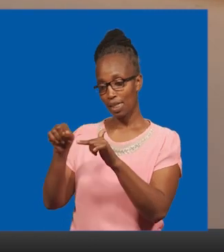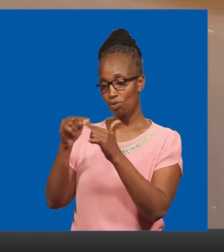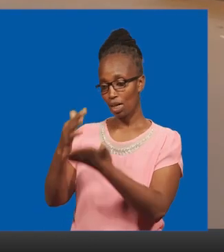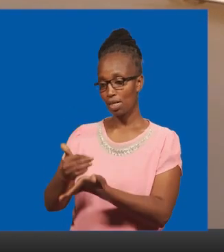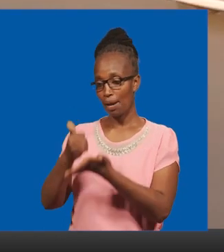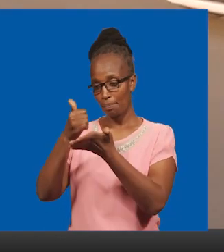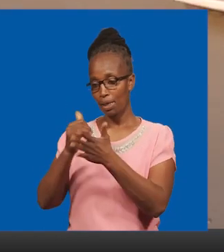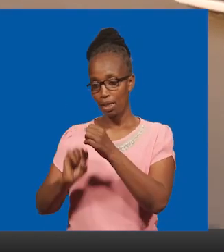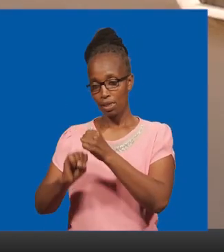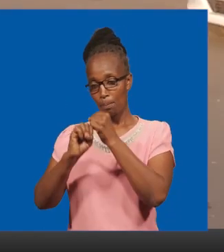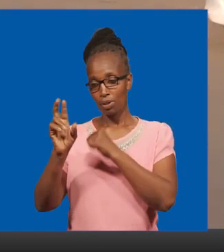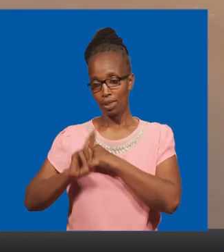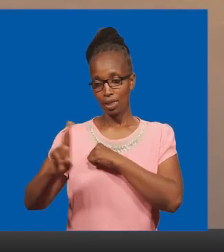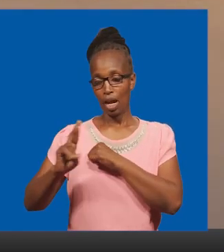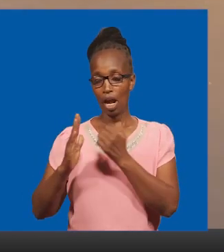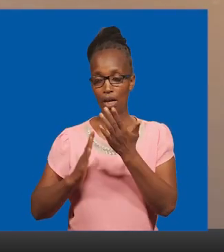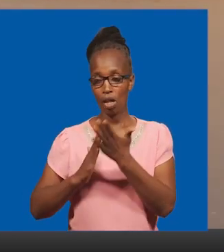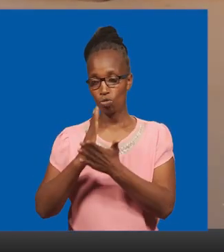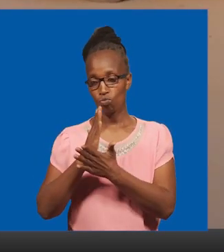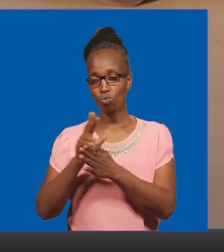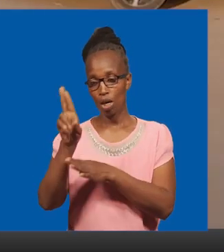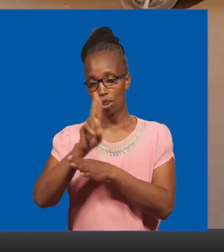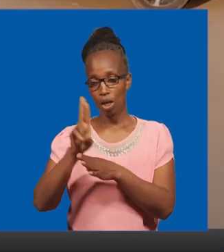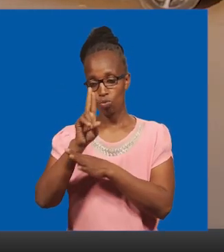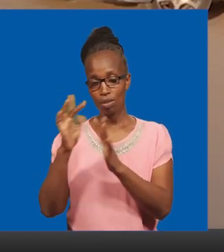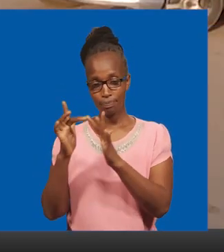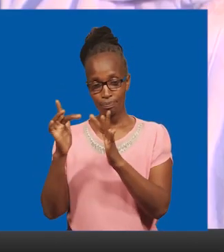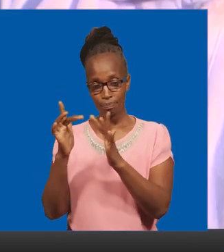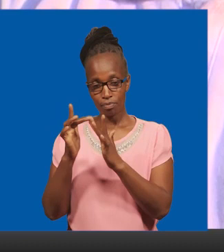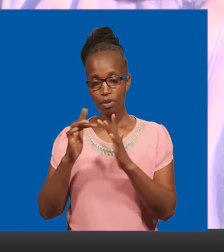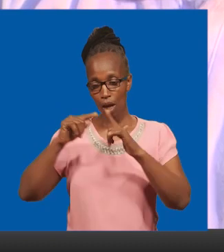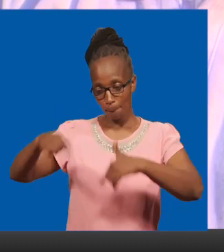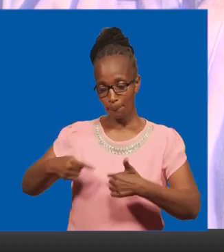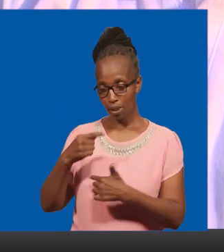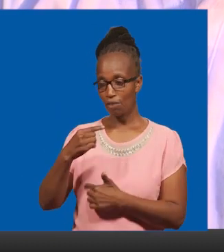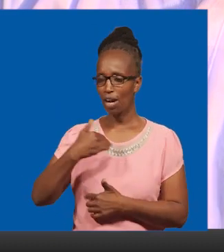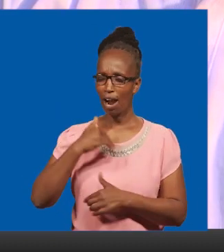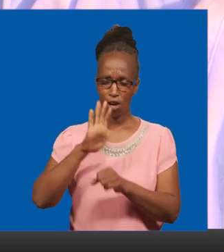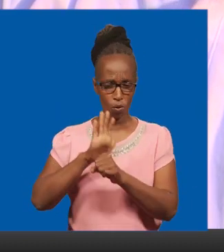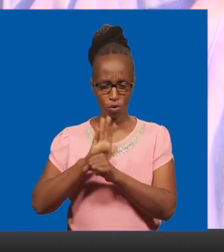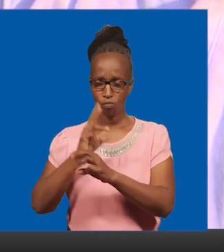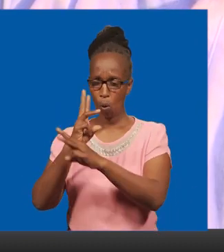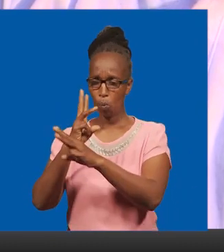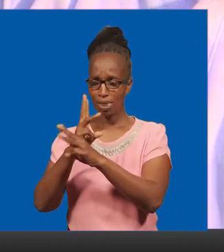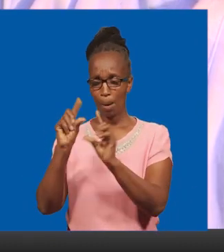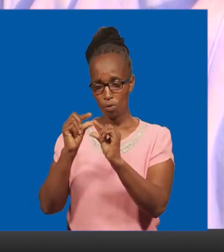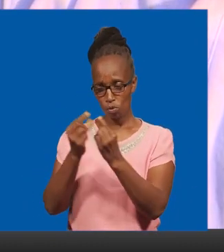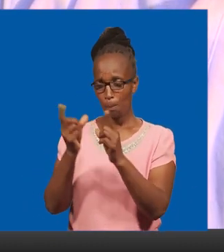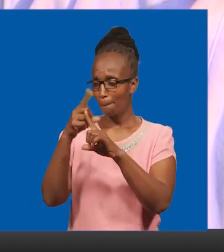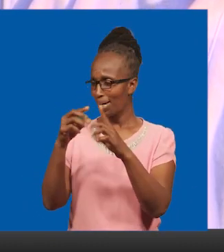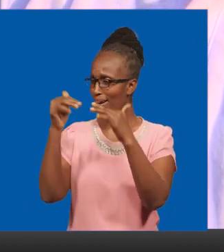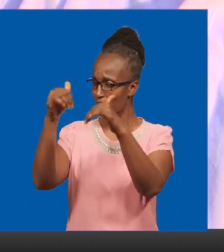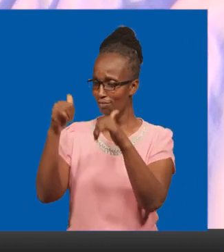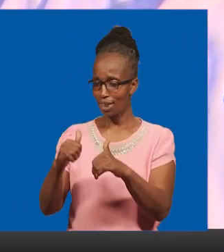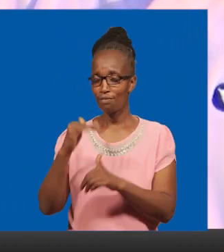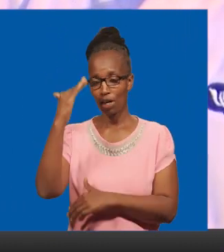yamemfaidi kwa sababu ataweza kuendeleza biashara yake kupitia mtandao. I have my Facebook page. I run a lot of WhatsApp